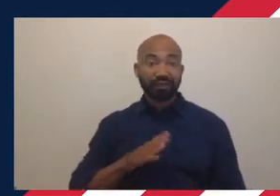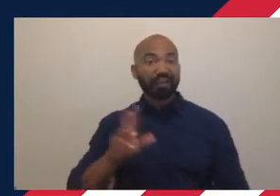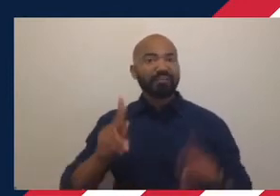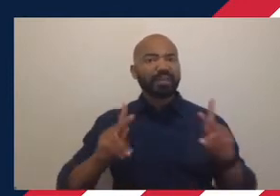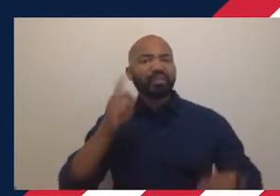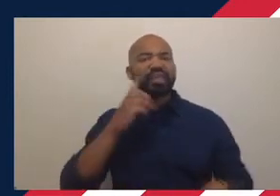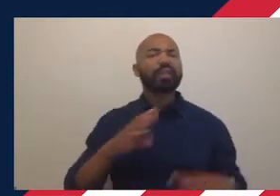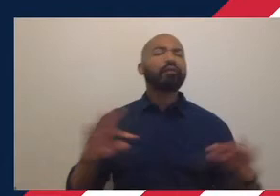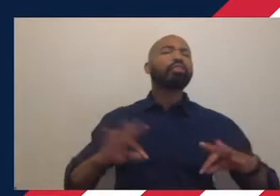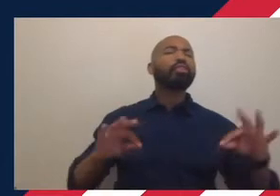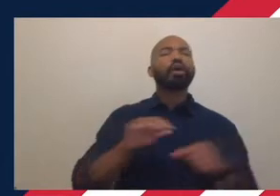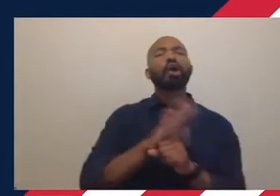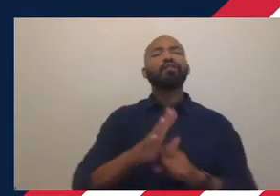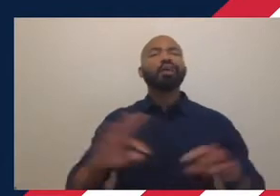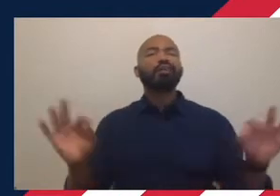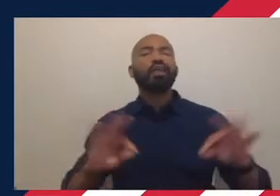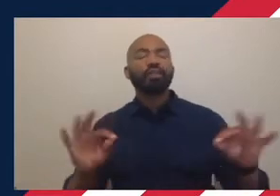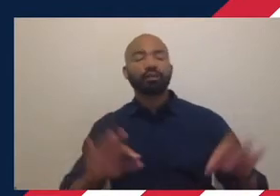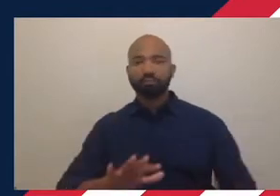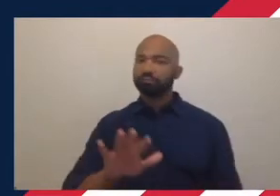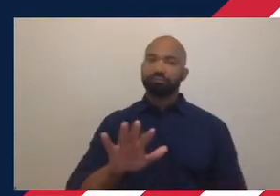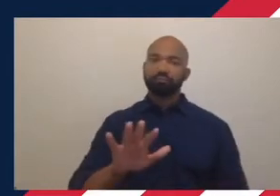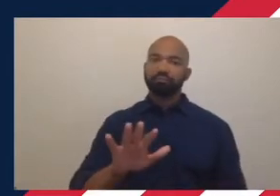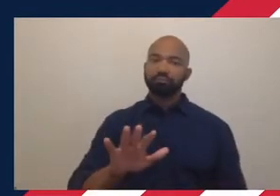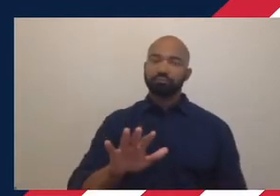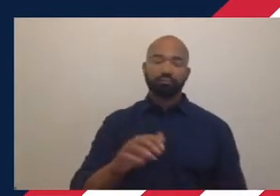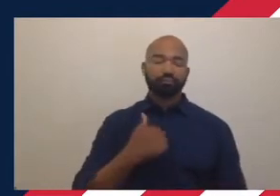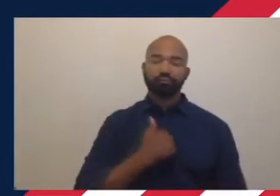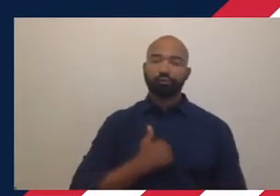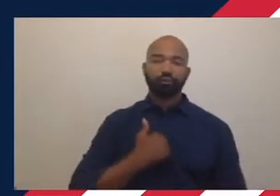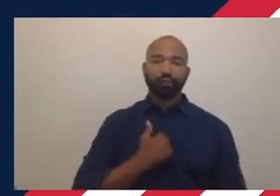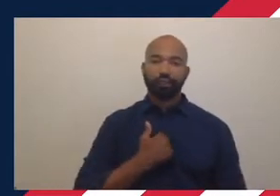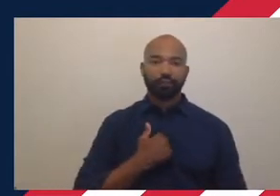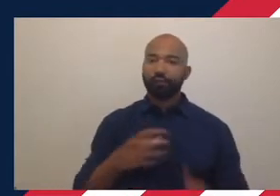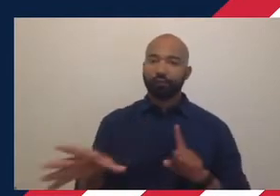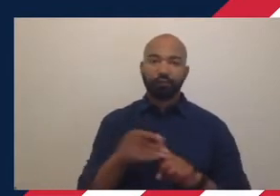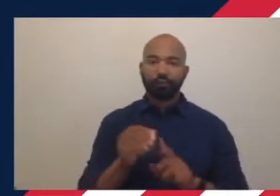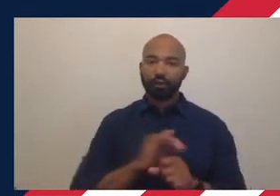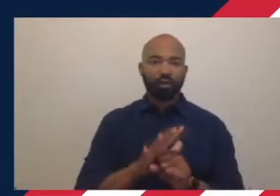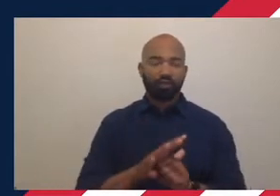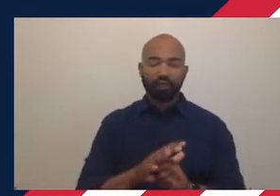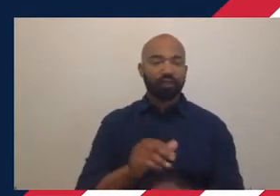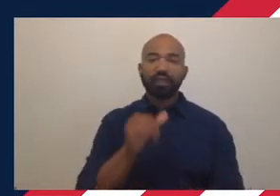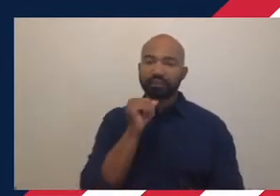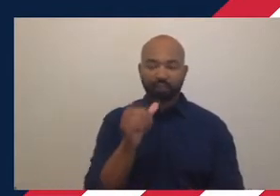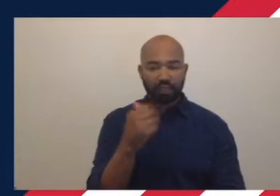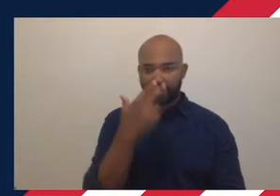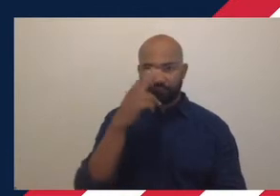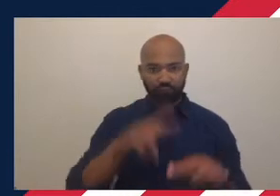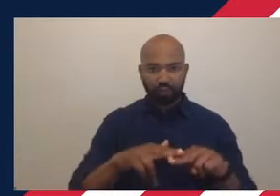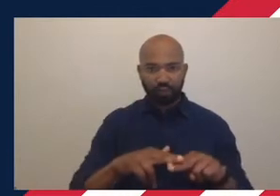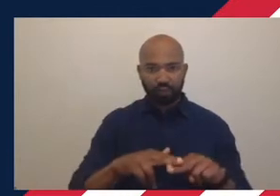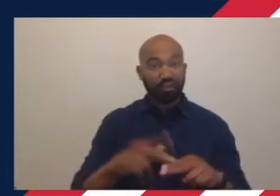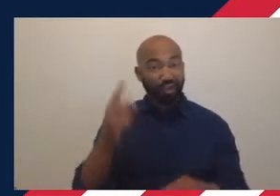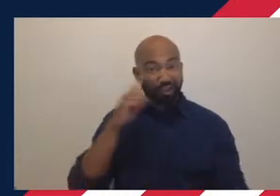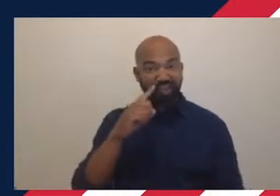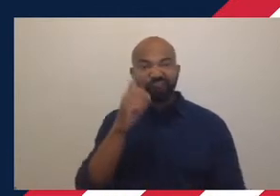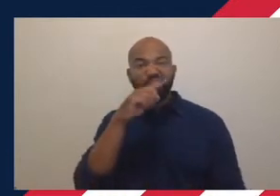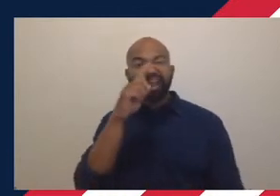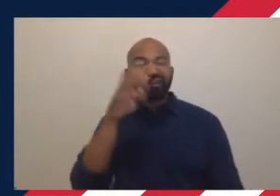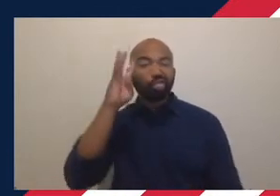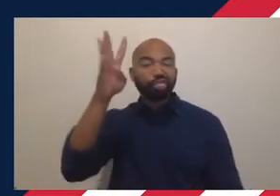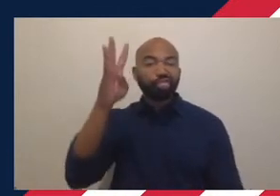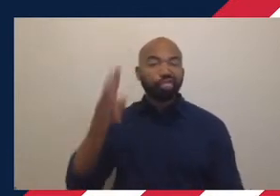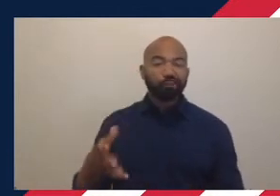it is not. It is not pretty to be affected with COVID-19. And if you think this is some fake disease,